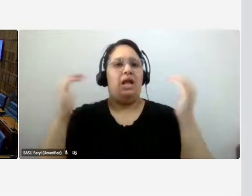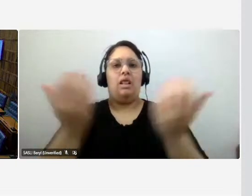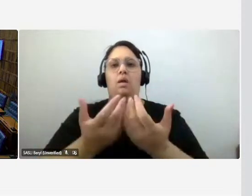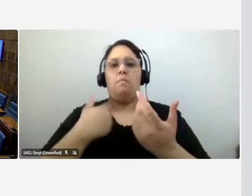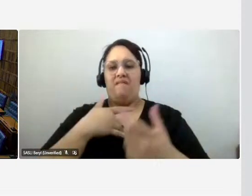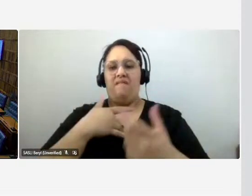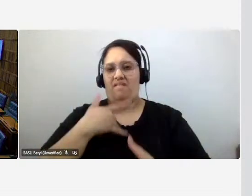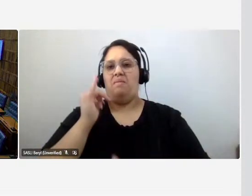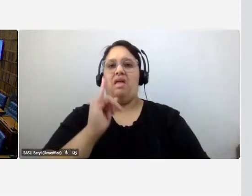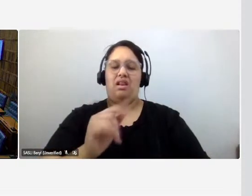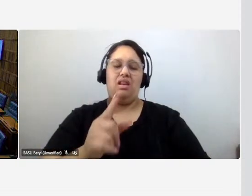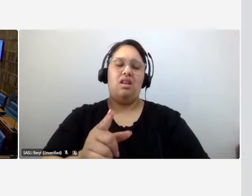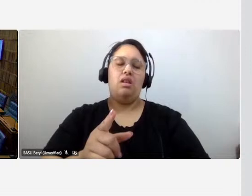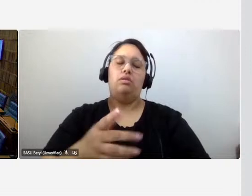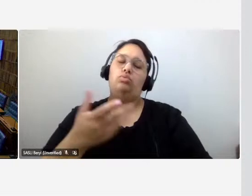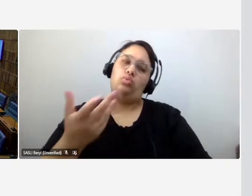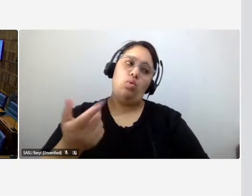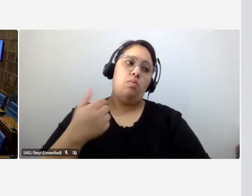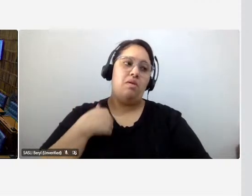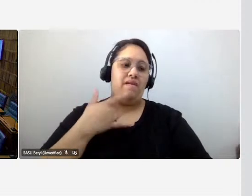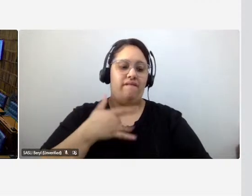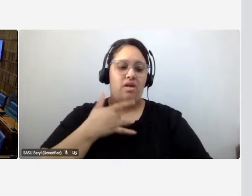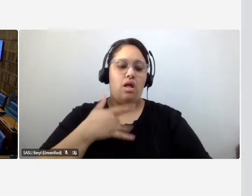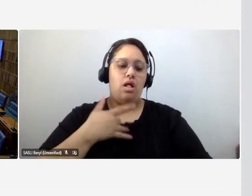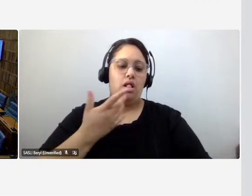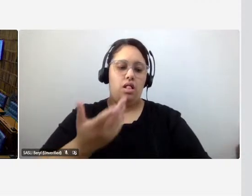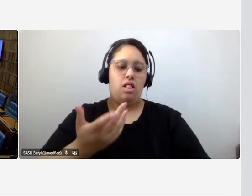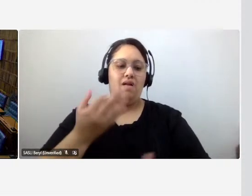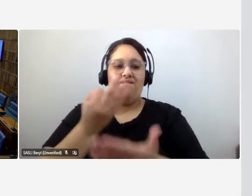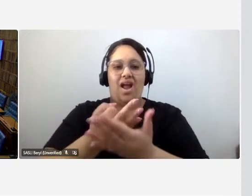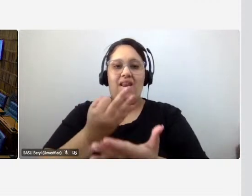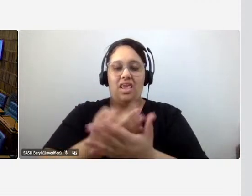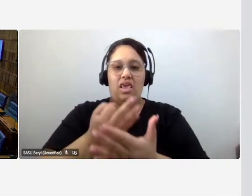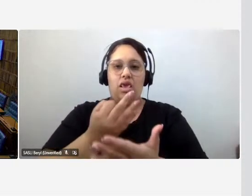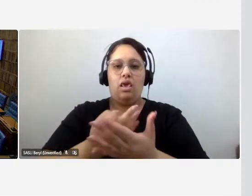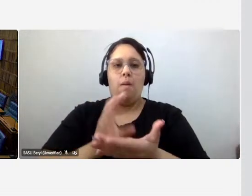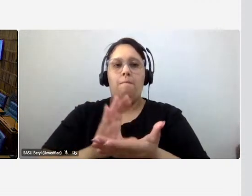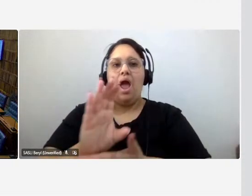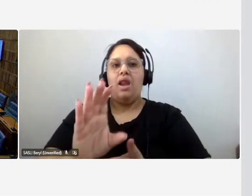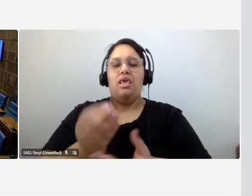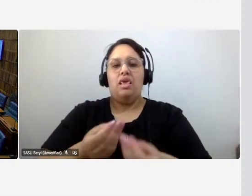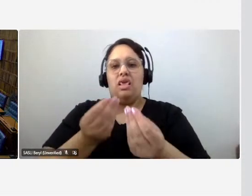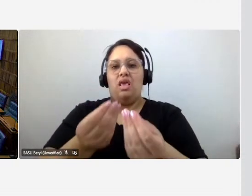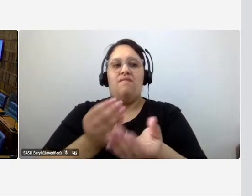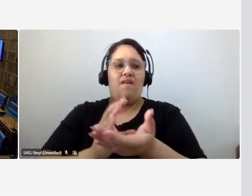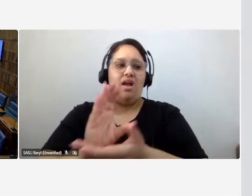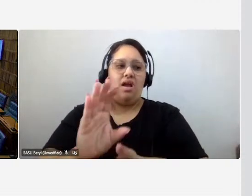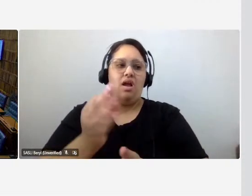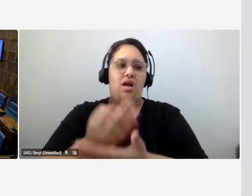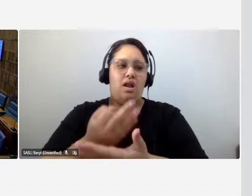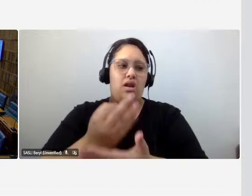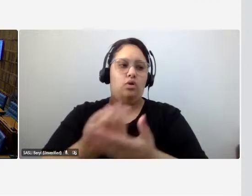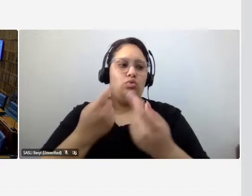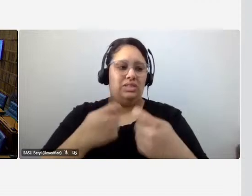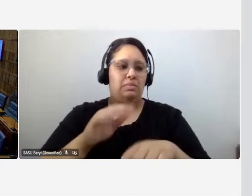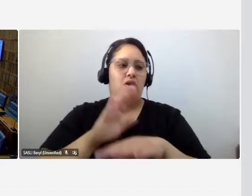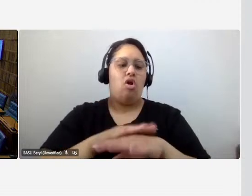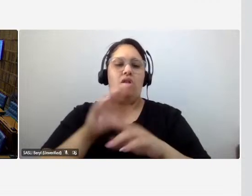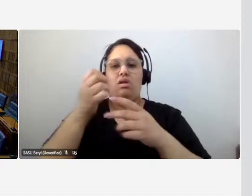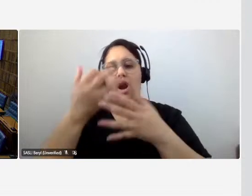bad. So to me, it's like the funding, the money that get allocated to spend on